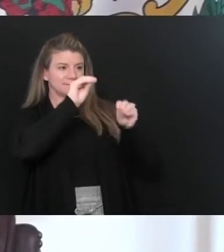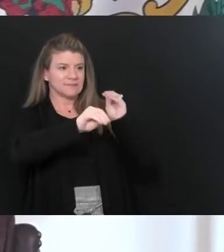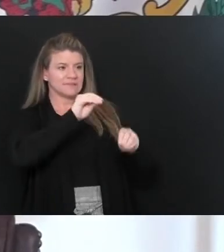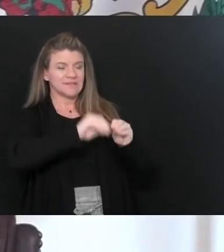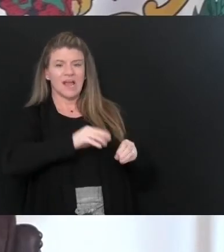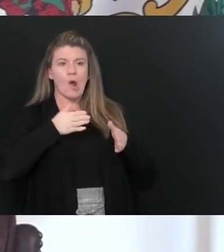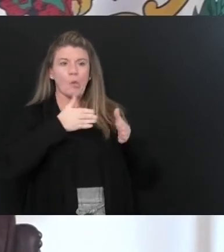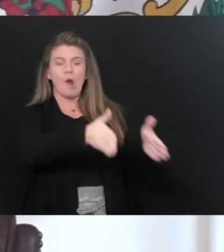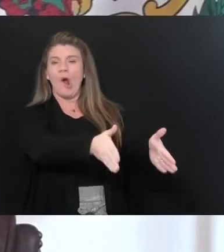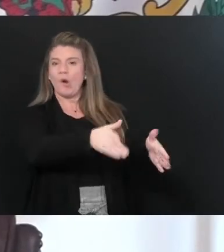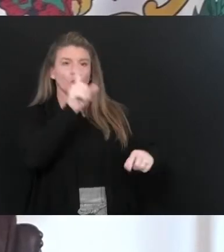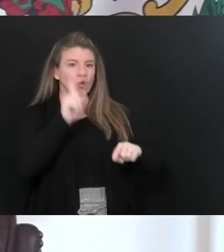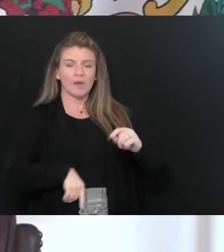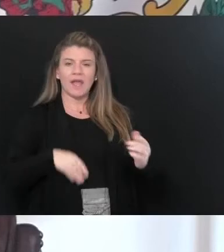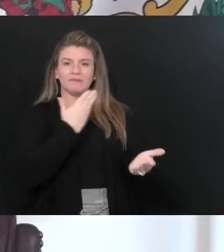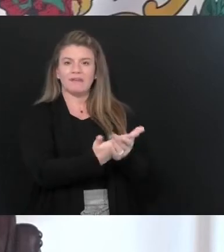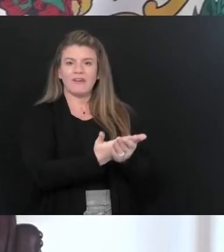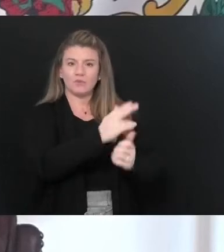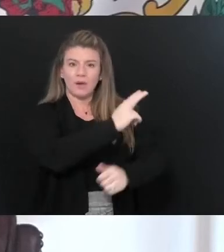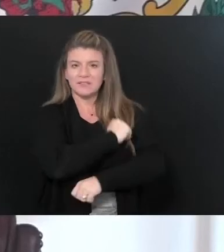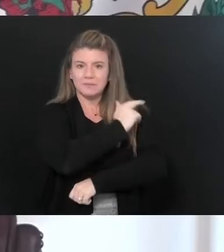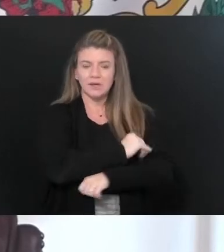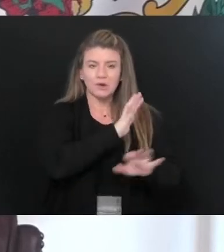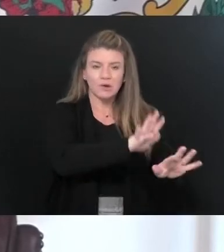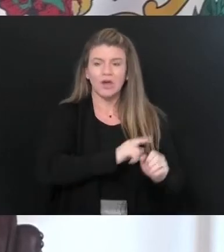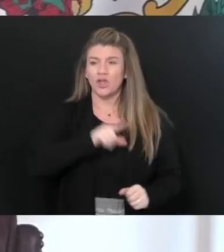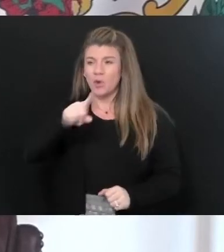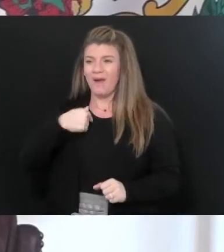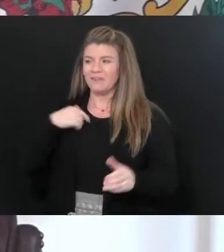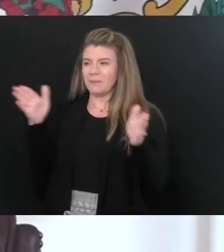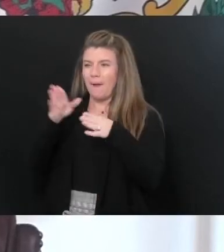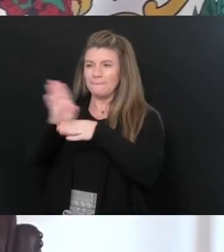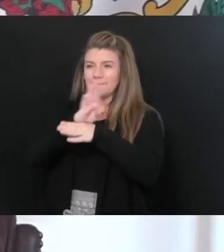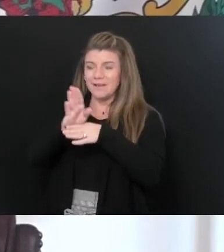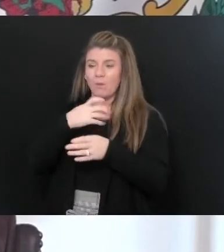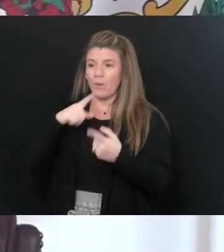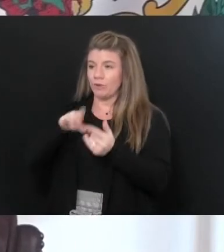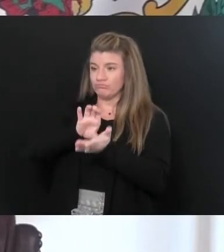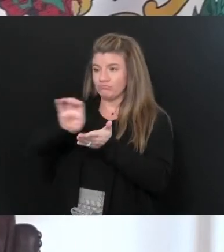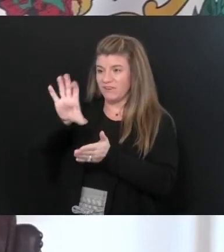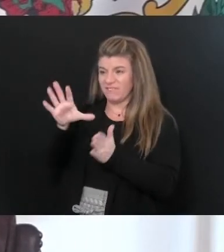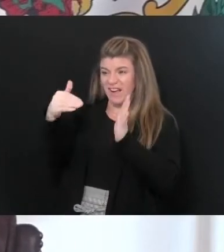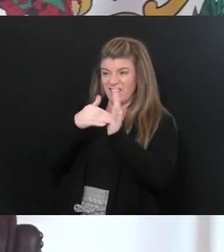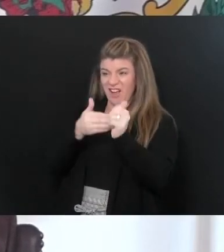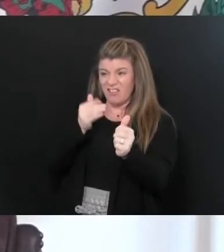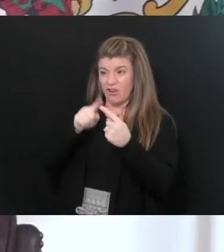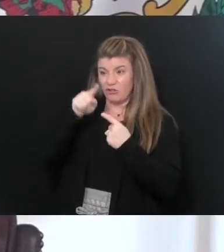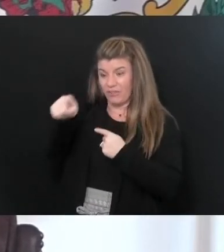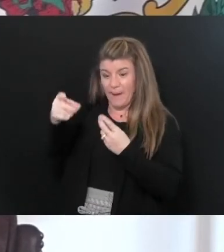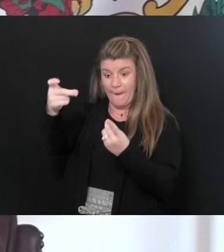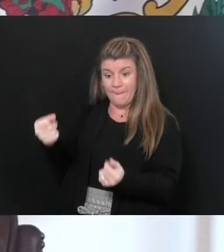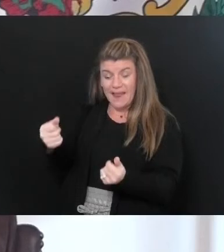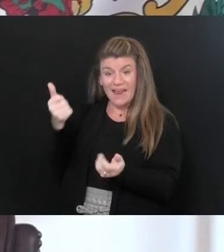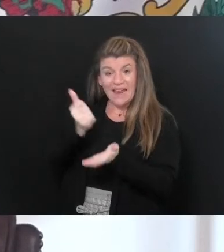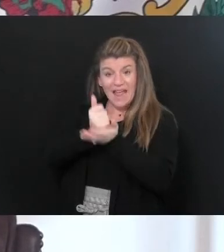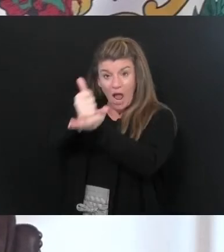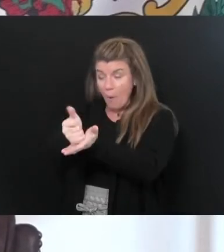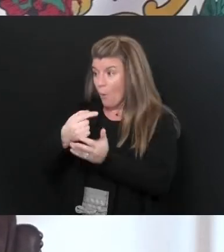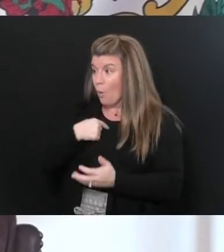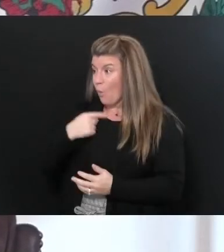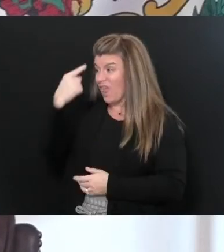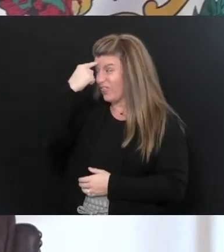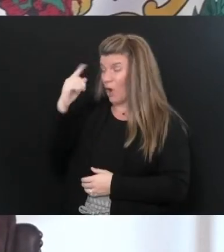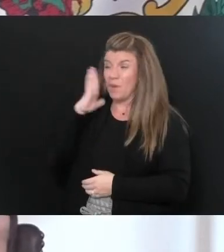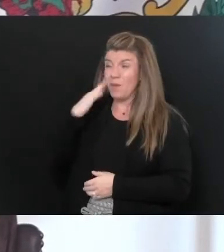or it be that you're a small business that we want to send $5,000 out to immediately and everything, and we thought we were going to